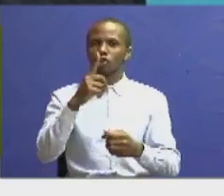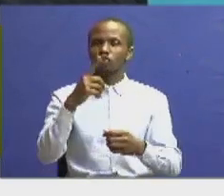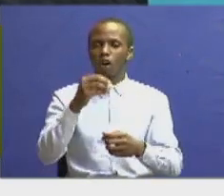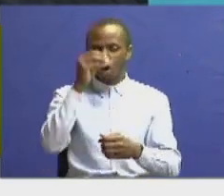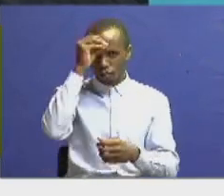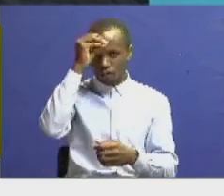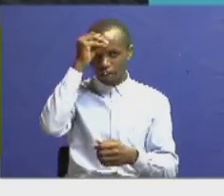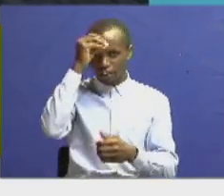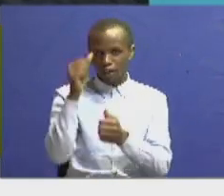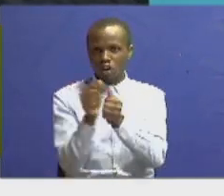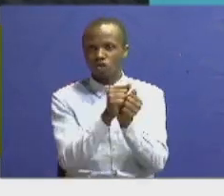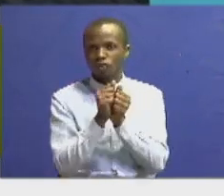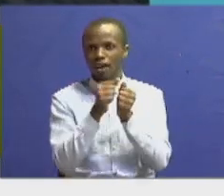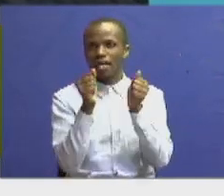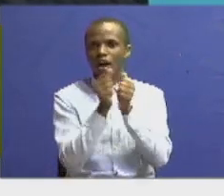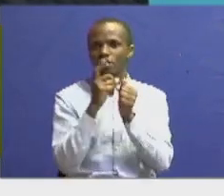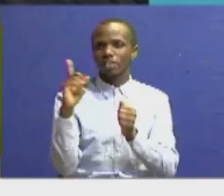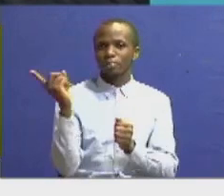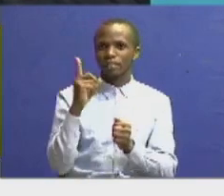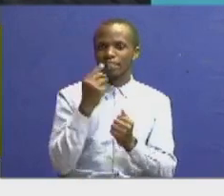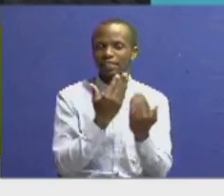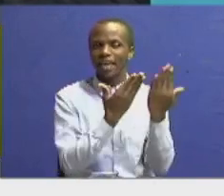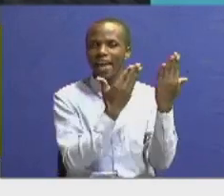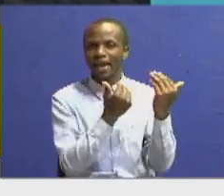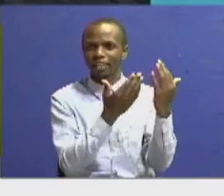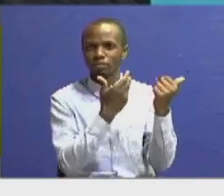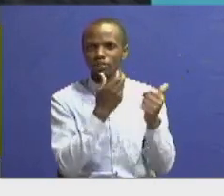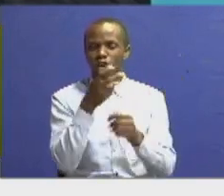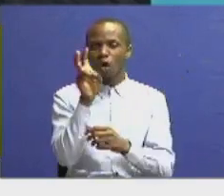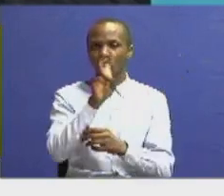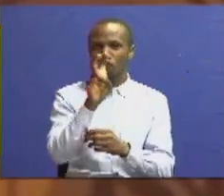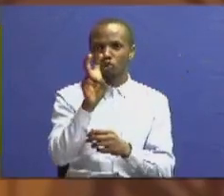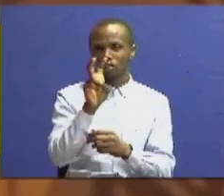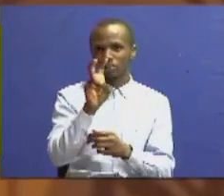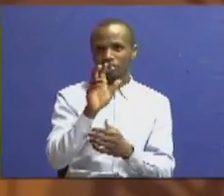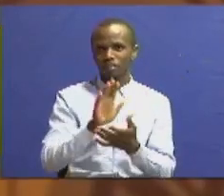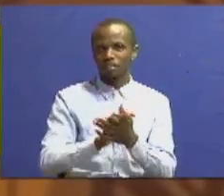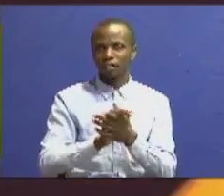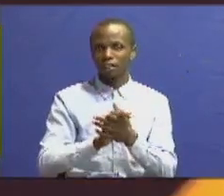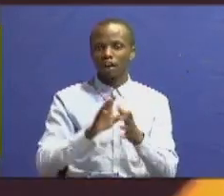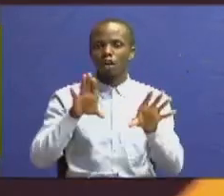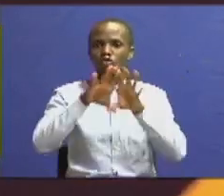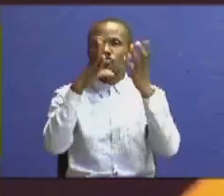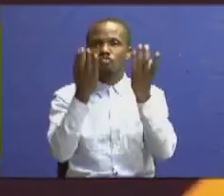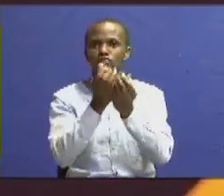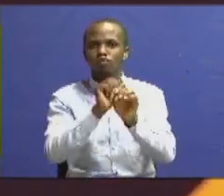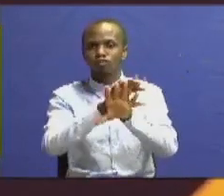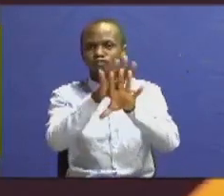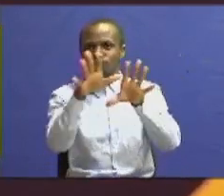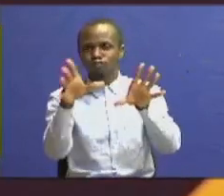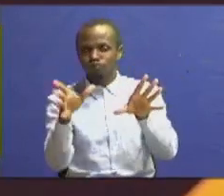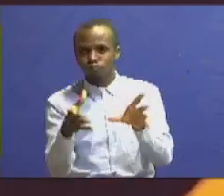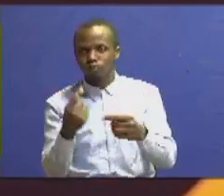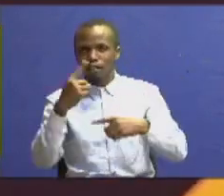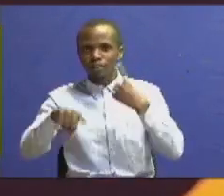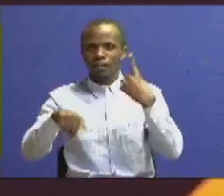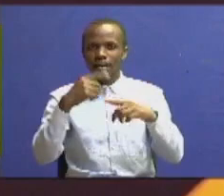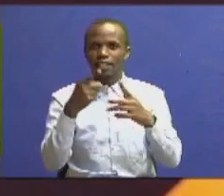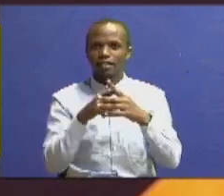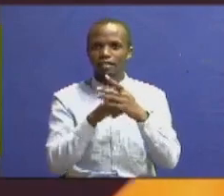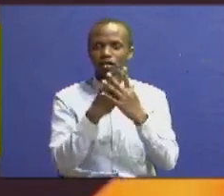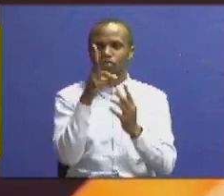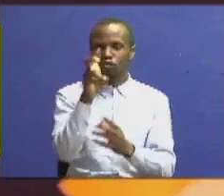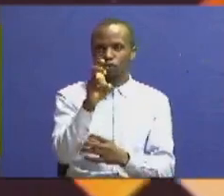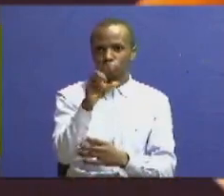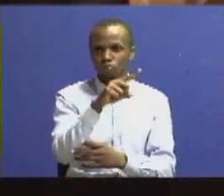objective aligned with the ministry's expectations. Here are the details. With the World Rally Championship beginning on 22nd to